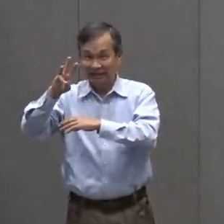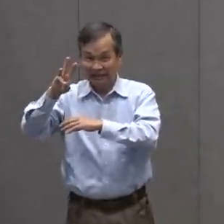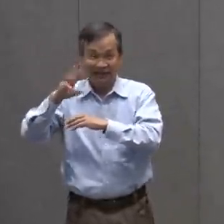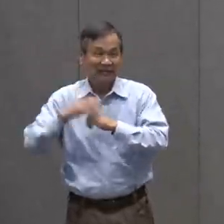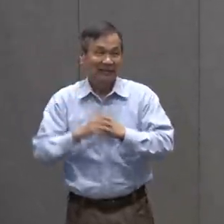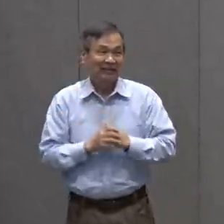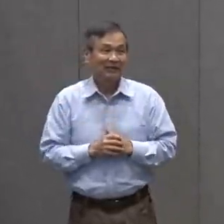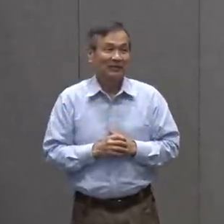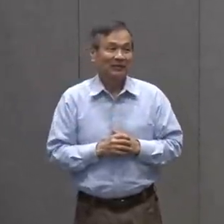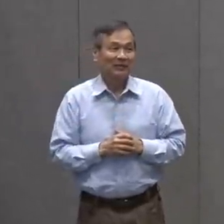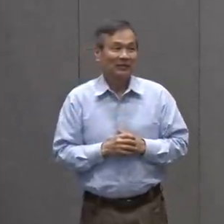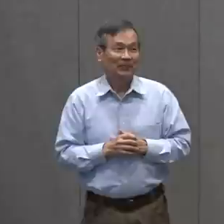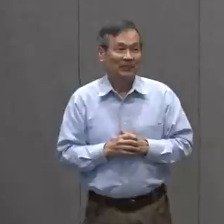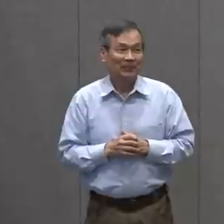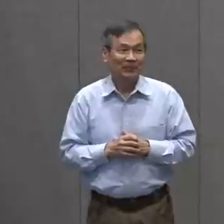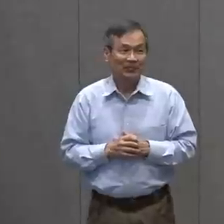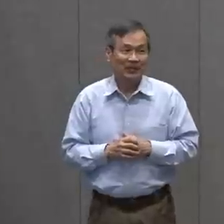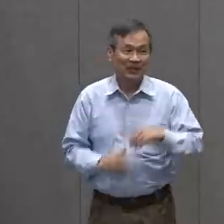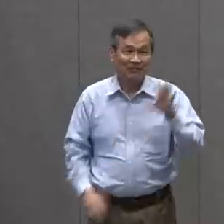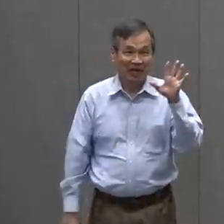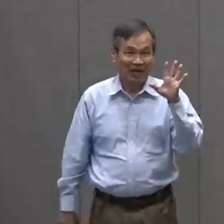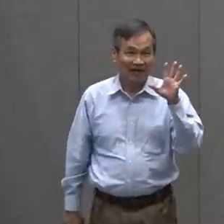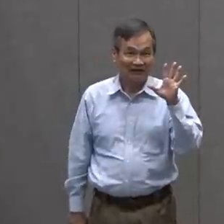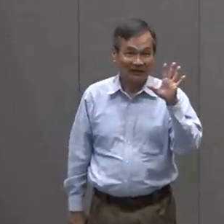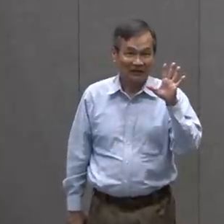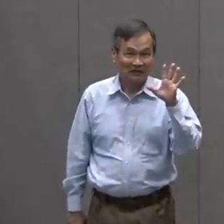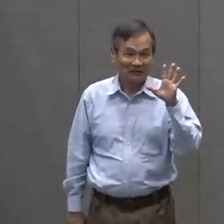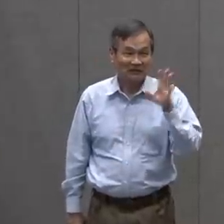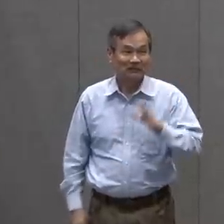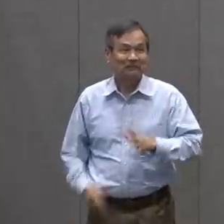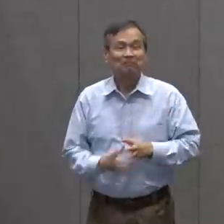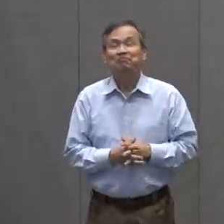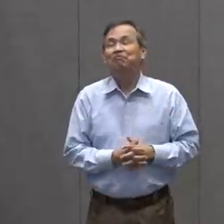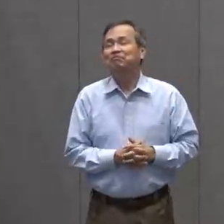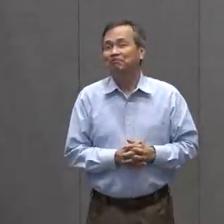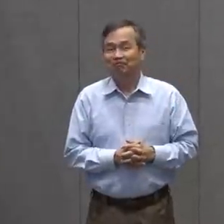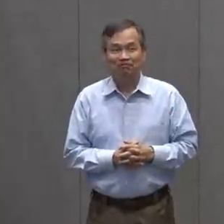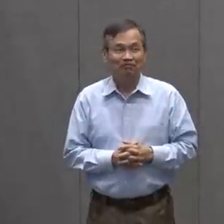All right. I got a 5.